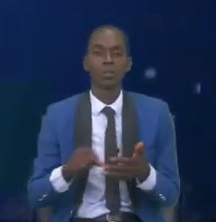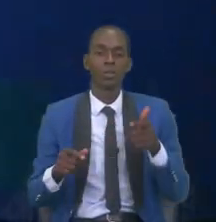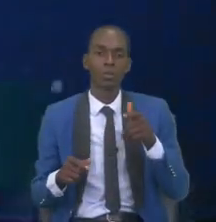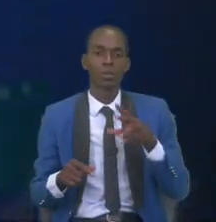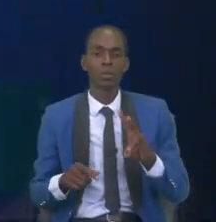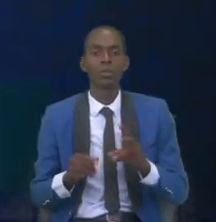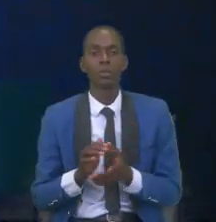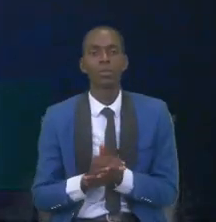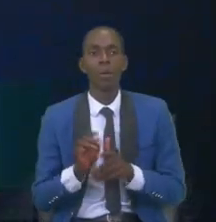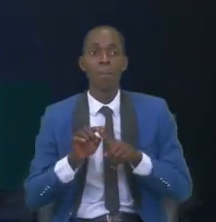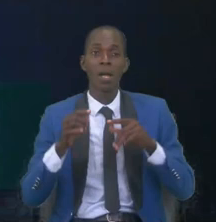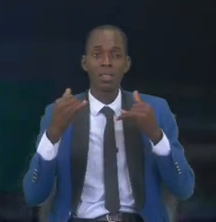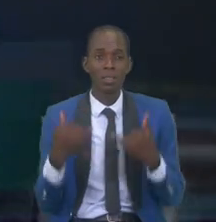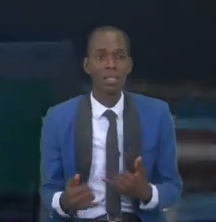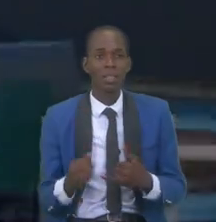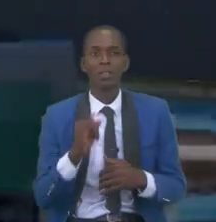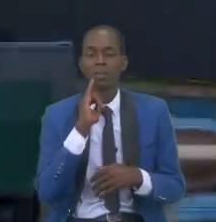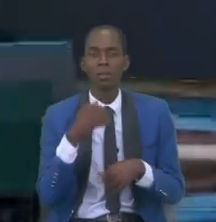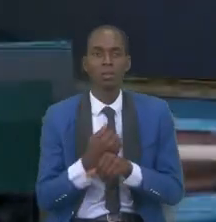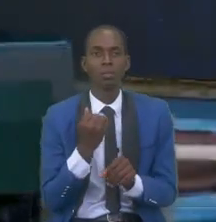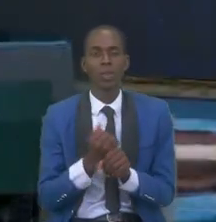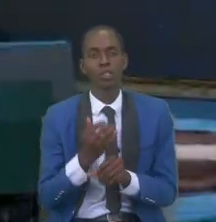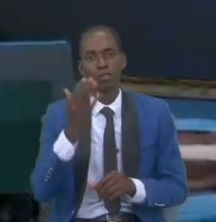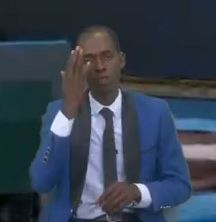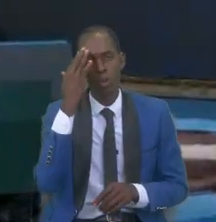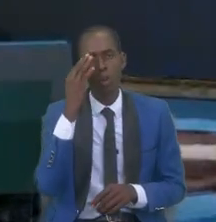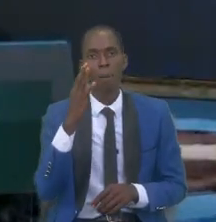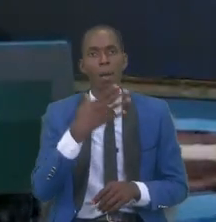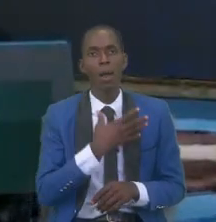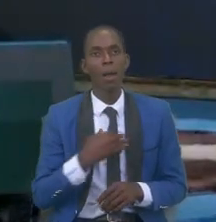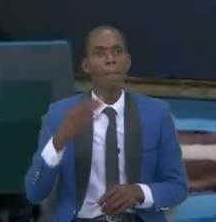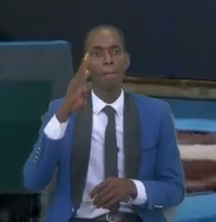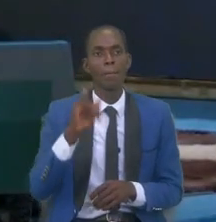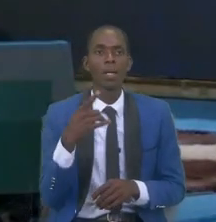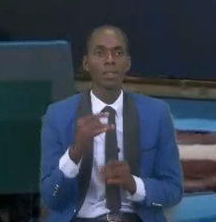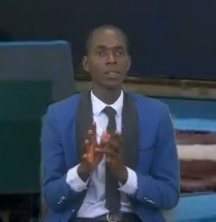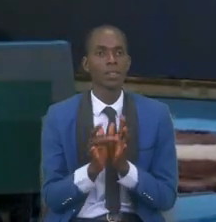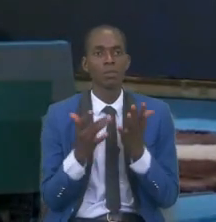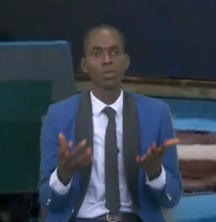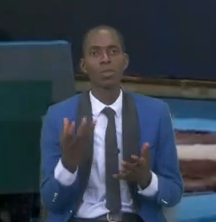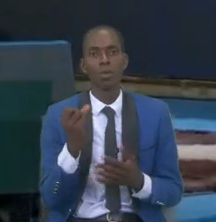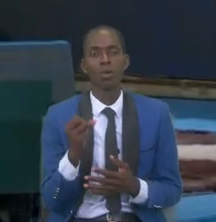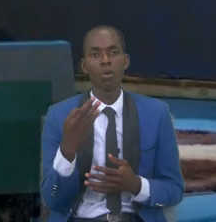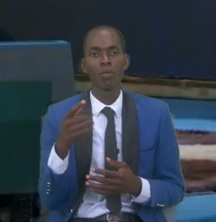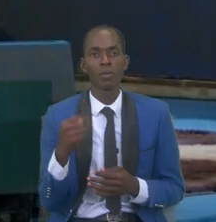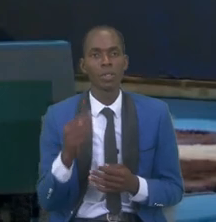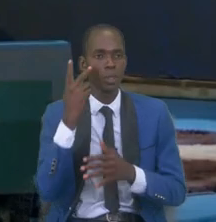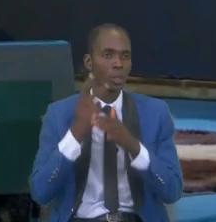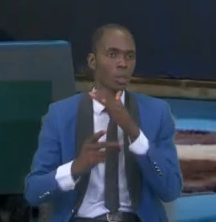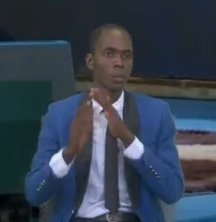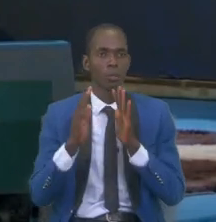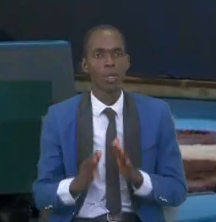but now is made manifest by the scriptures of the prophets, according to